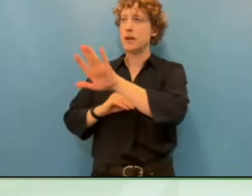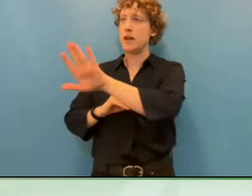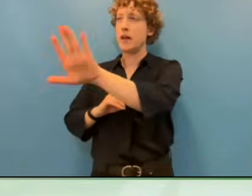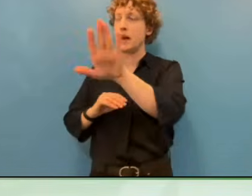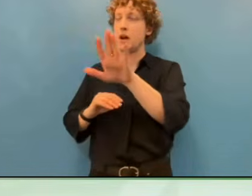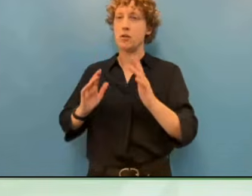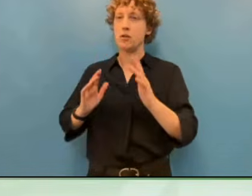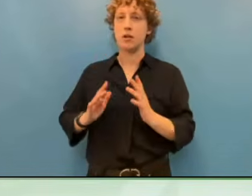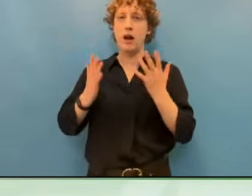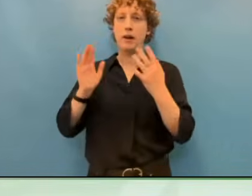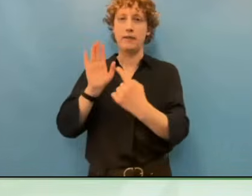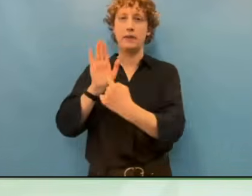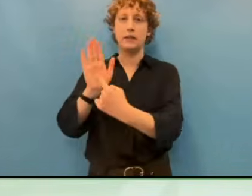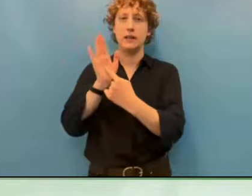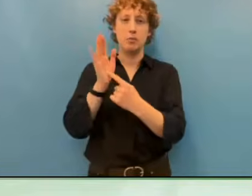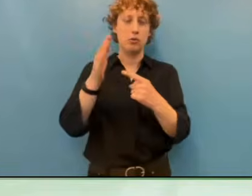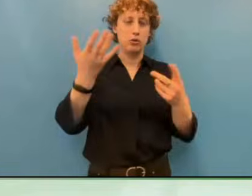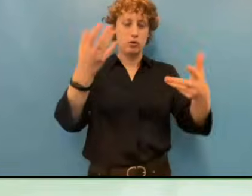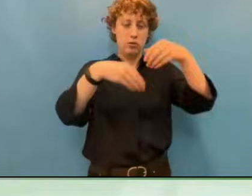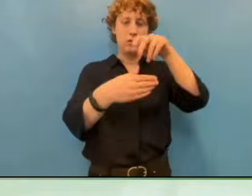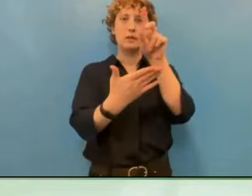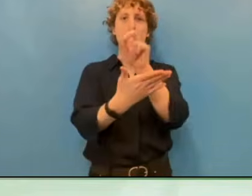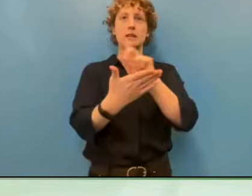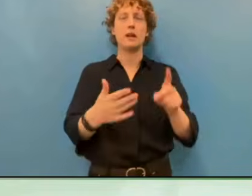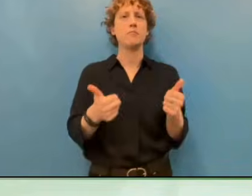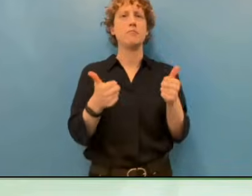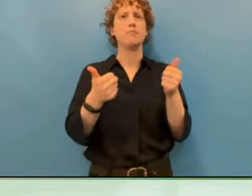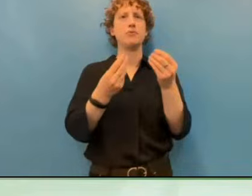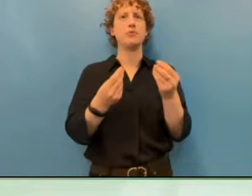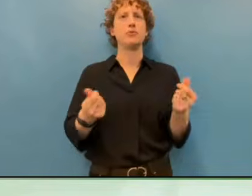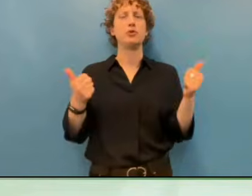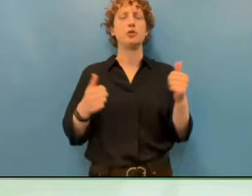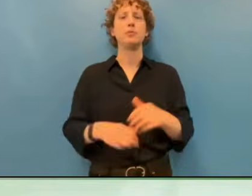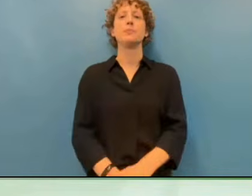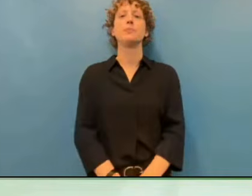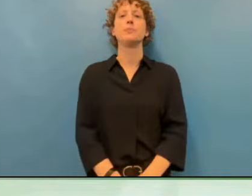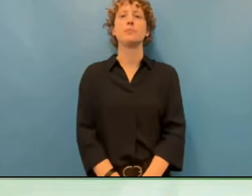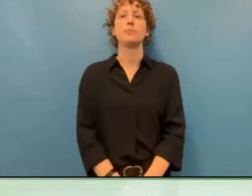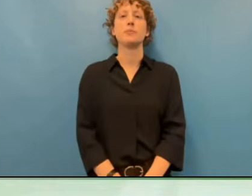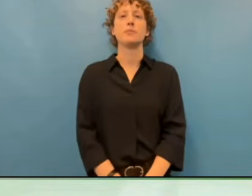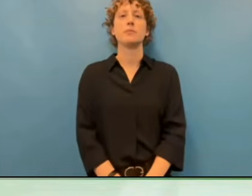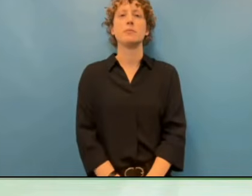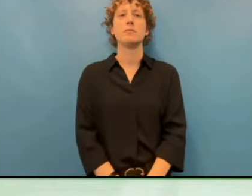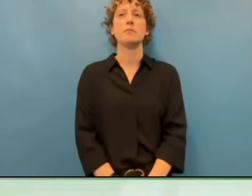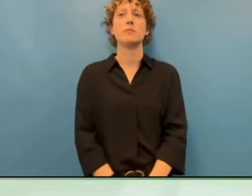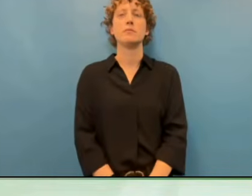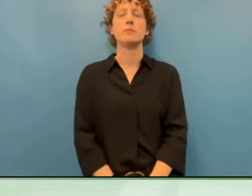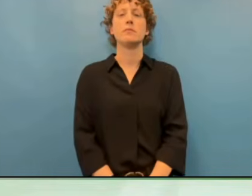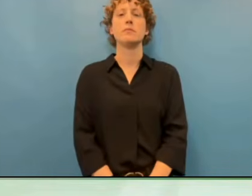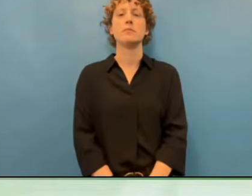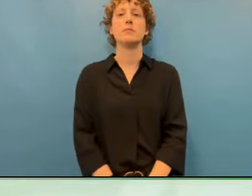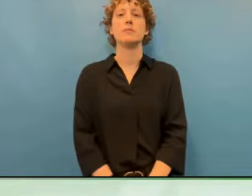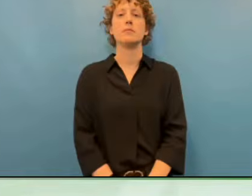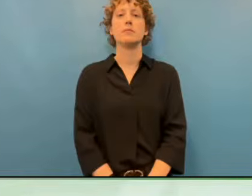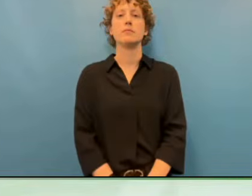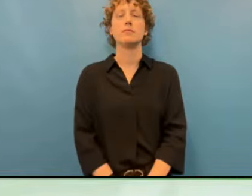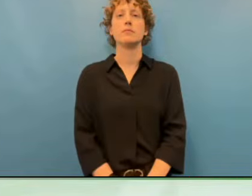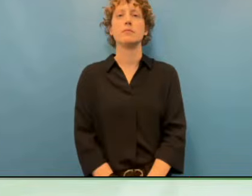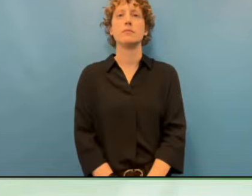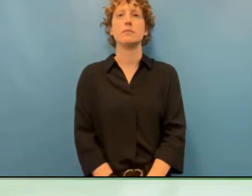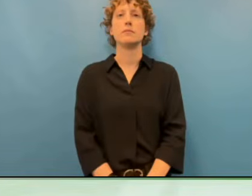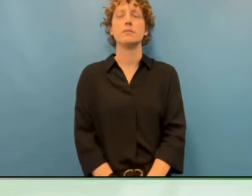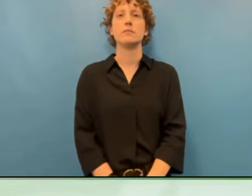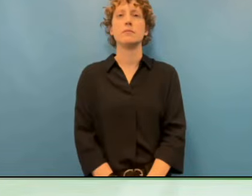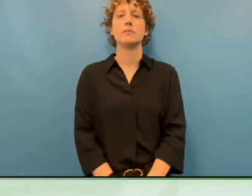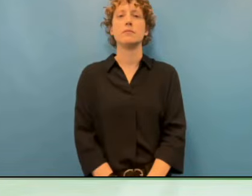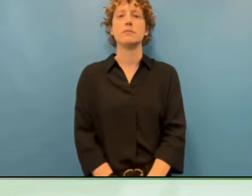meaningful solution. So today we go one step beyond and we said we would like to have a study with more